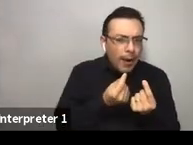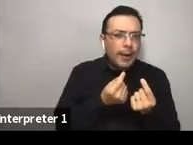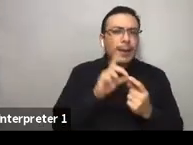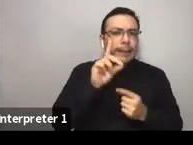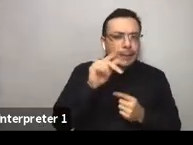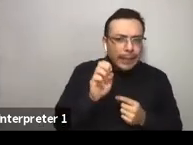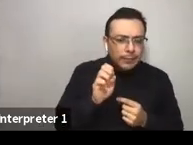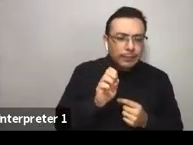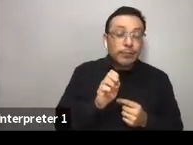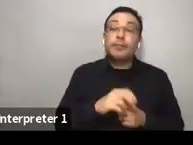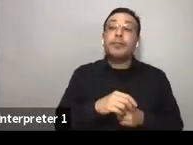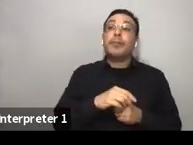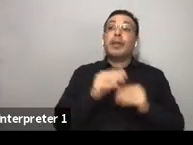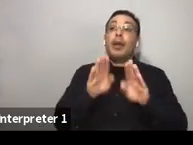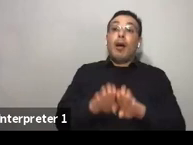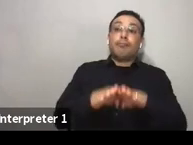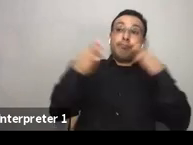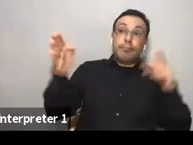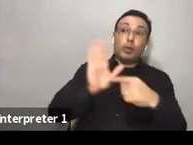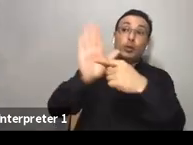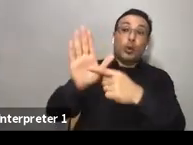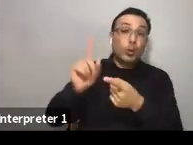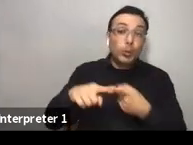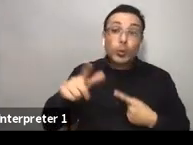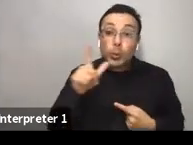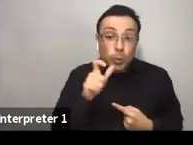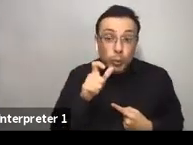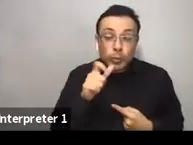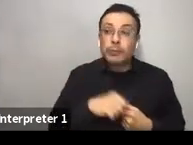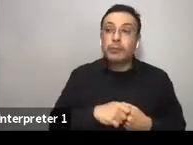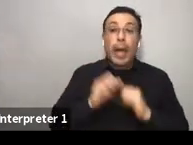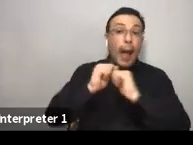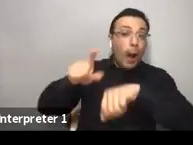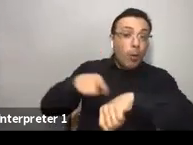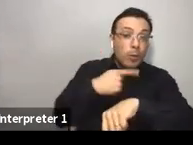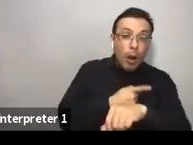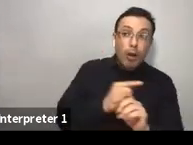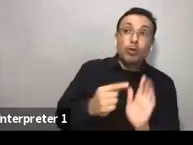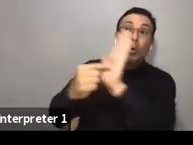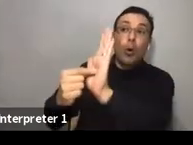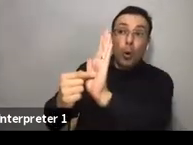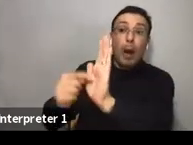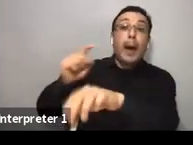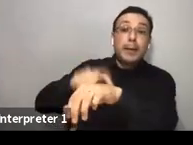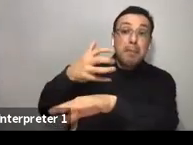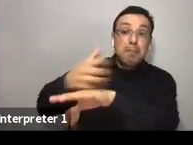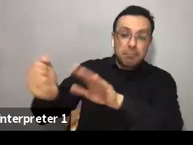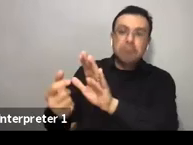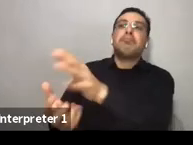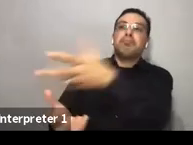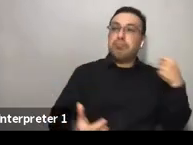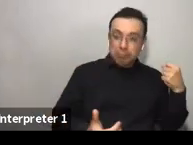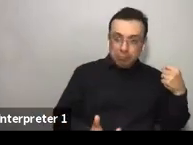how they want it disclosed. And then the advocate follows those instructions, right? The survivor can change those instructions. The